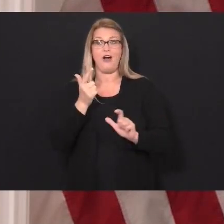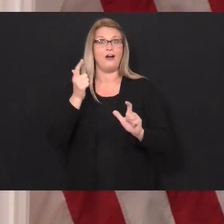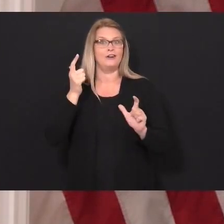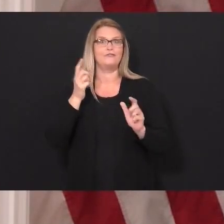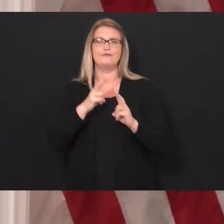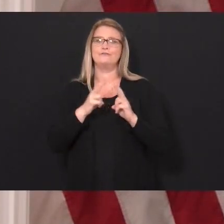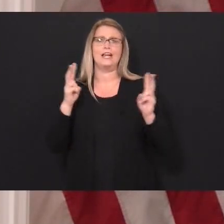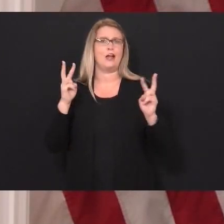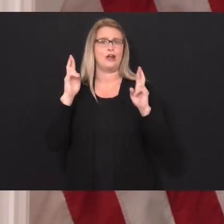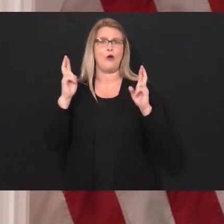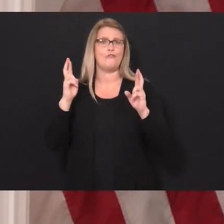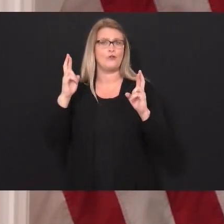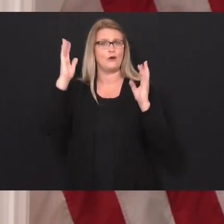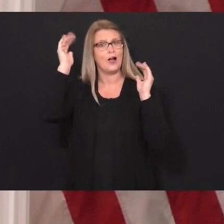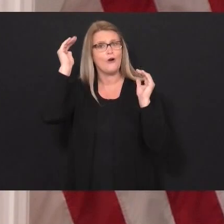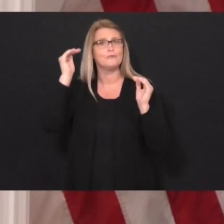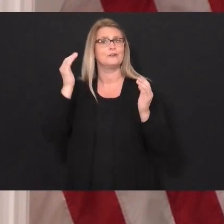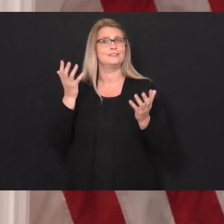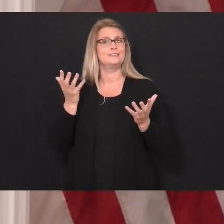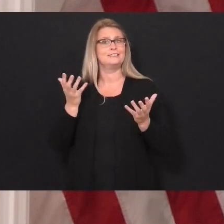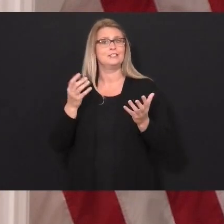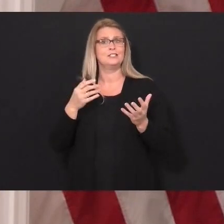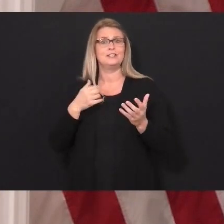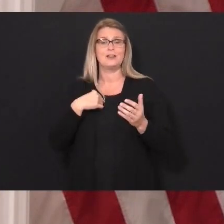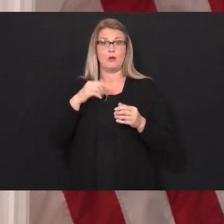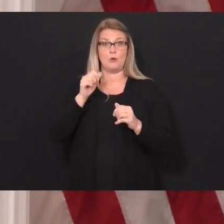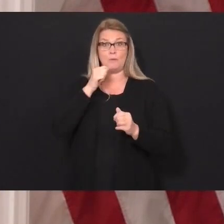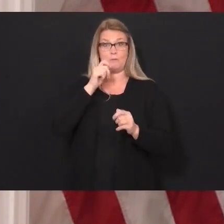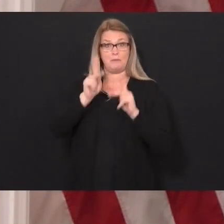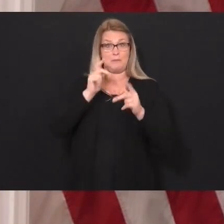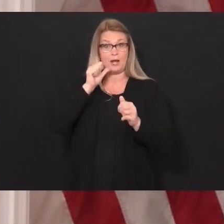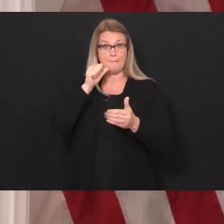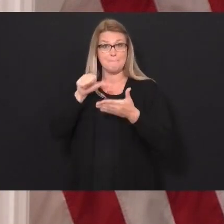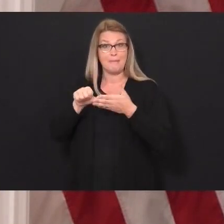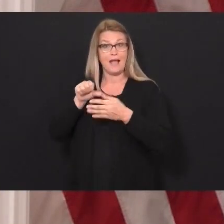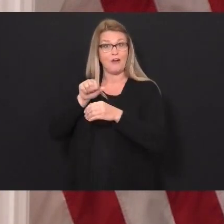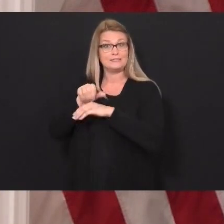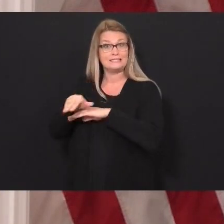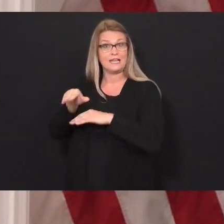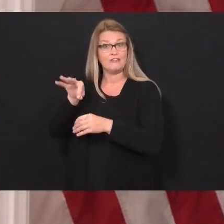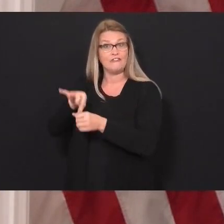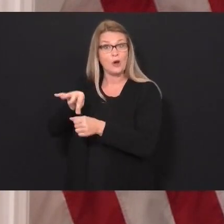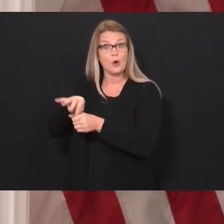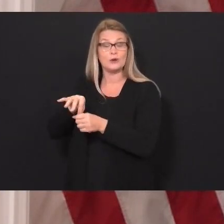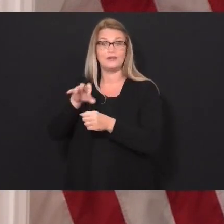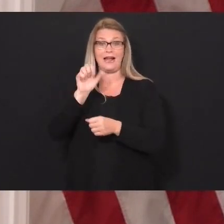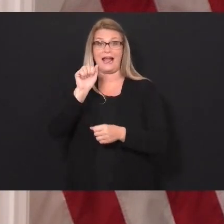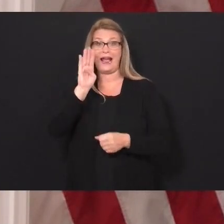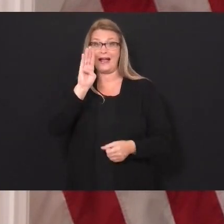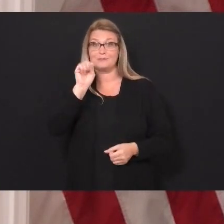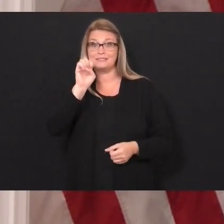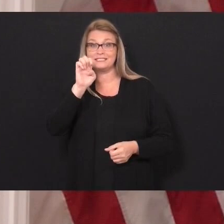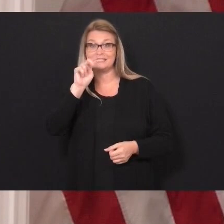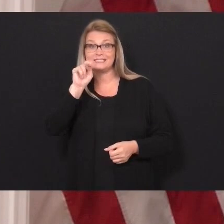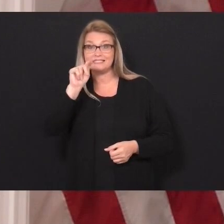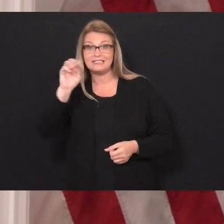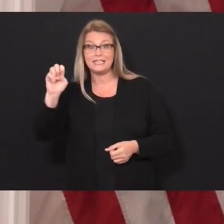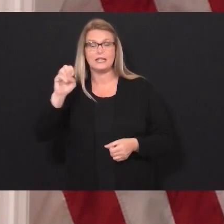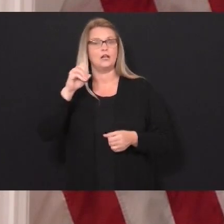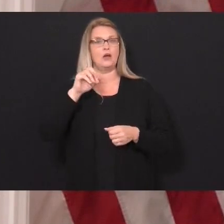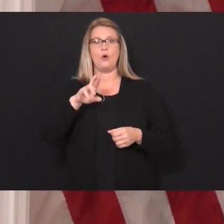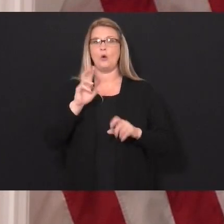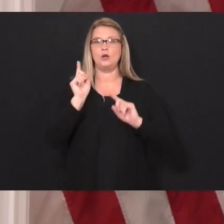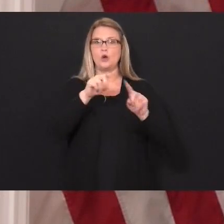the expansion on the absentee side and the change in date in light of the very severe public health